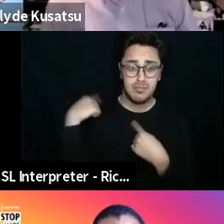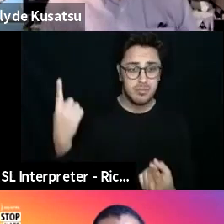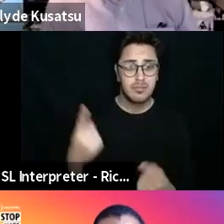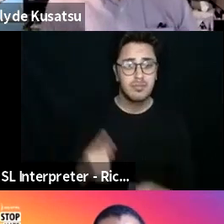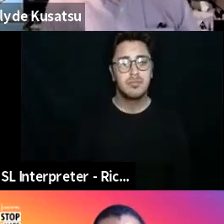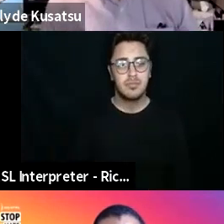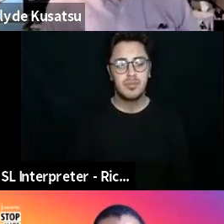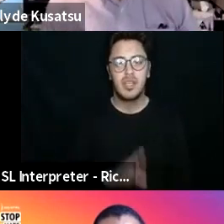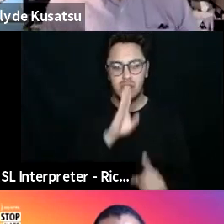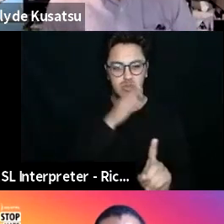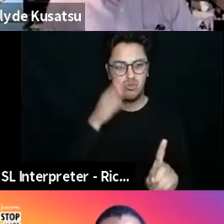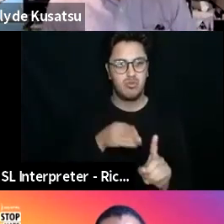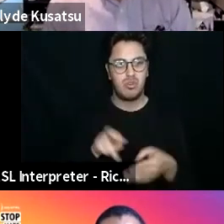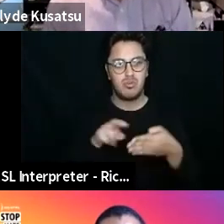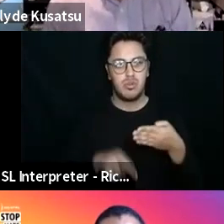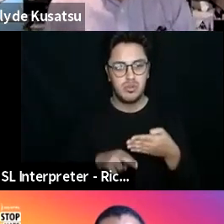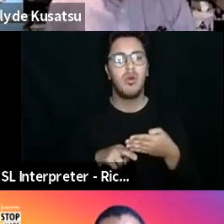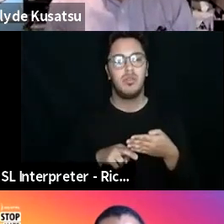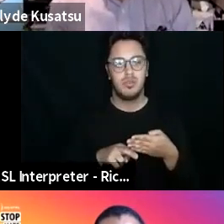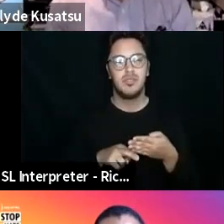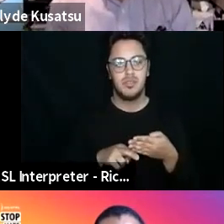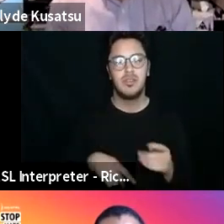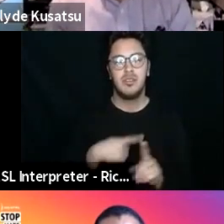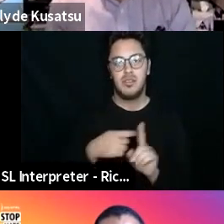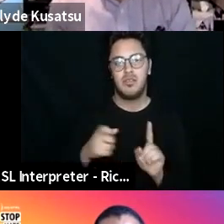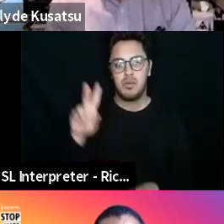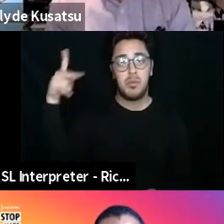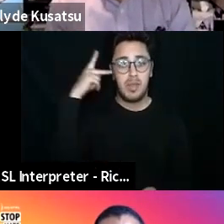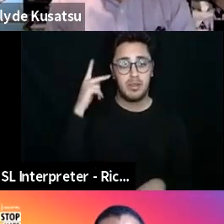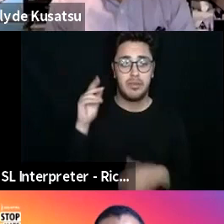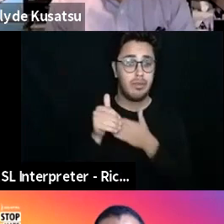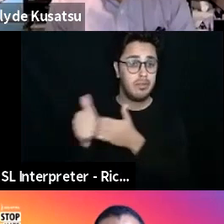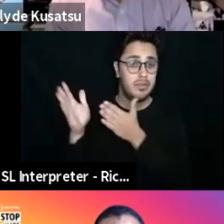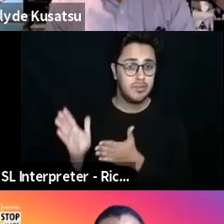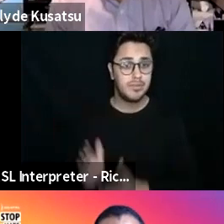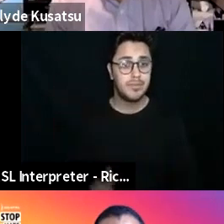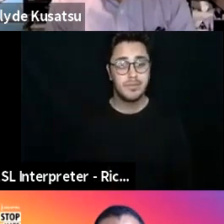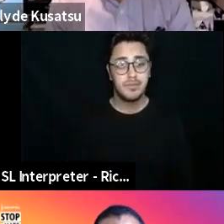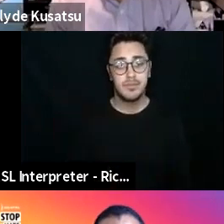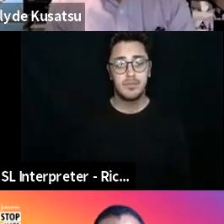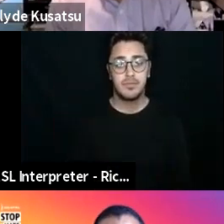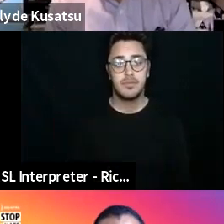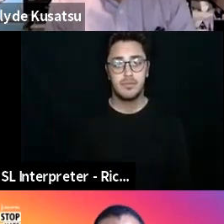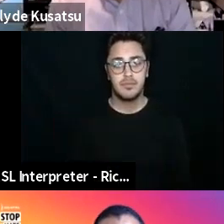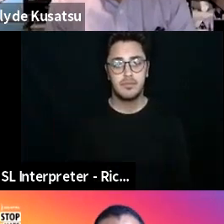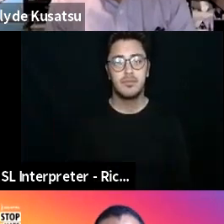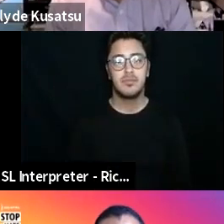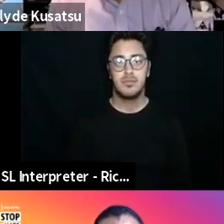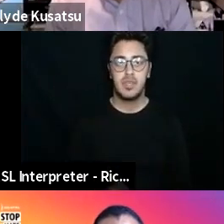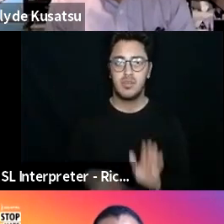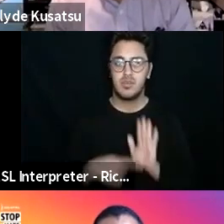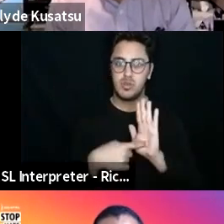direct result of the continued fanning of hatred by political figures, that has only underscored the need for our